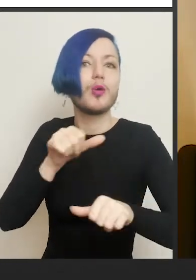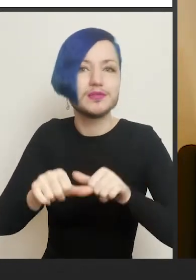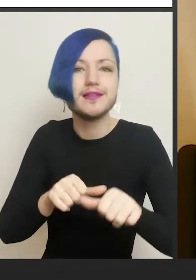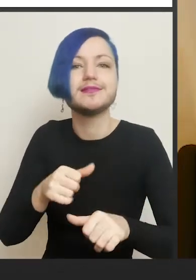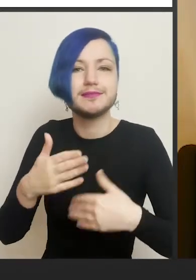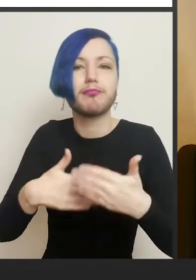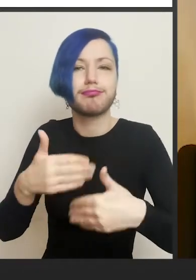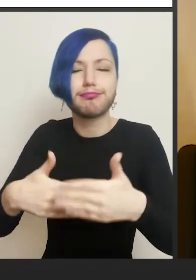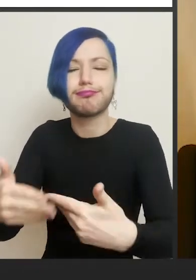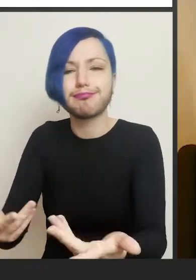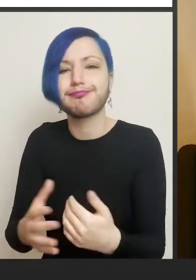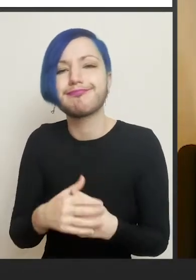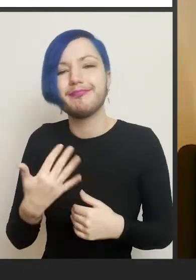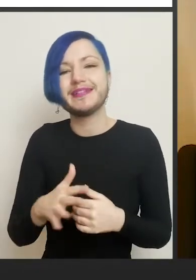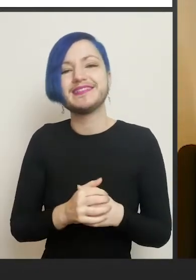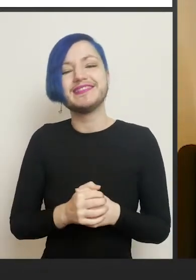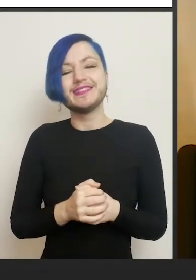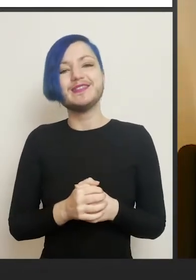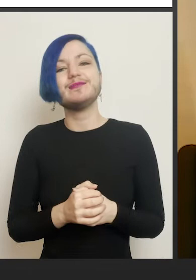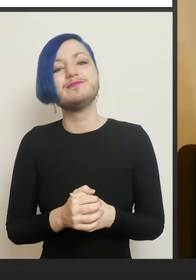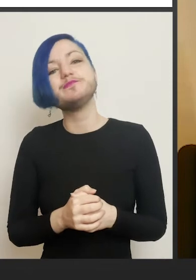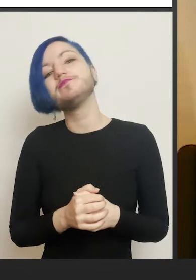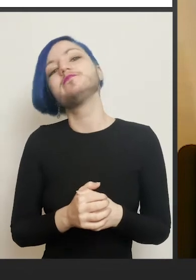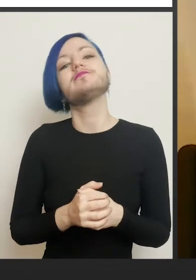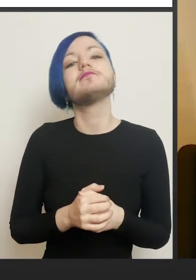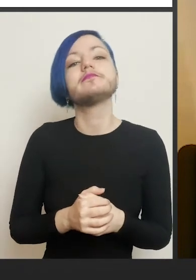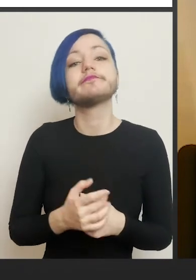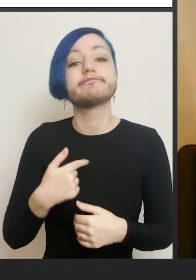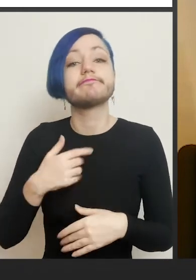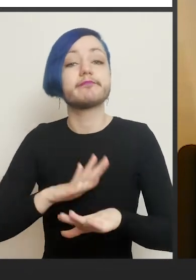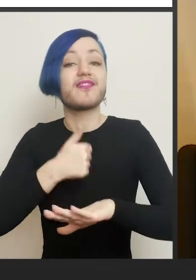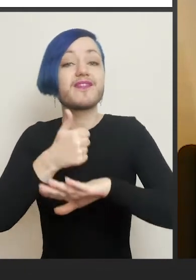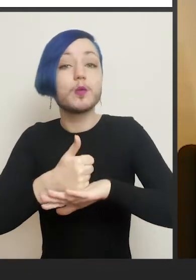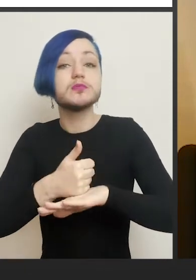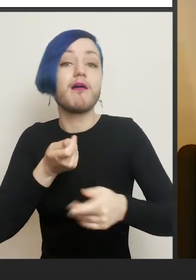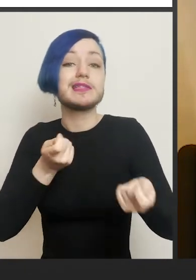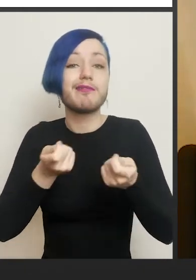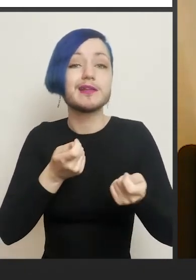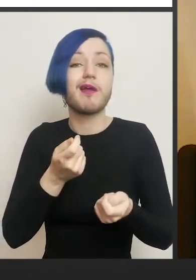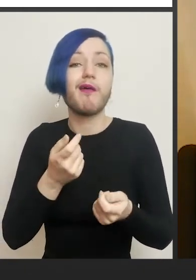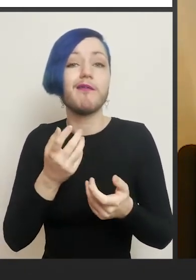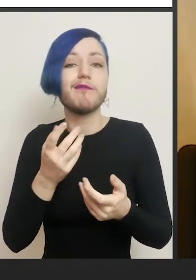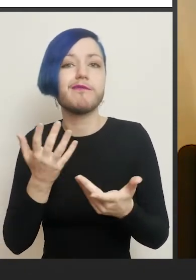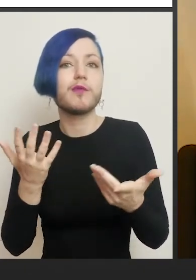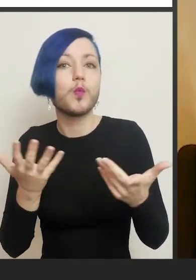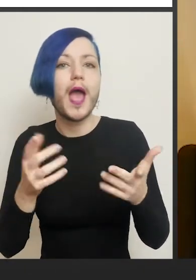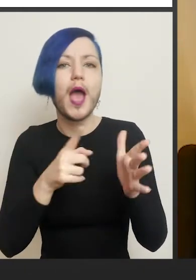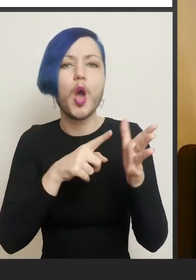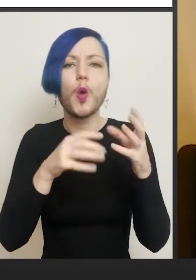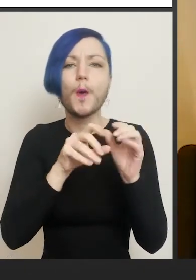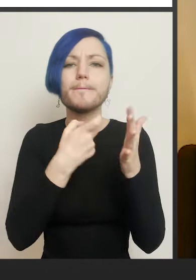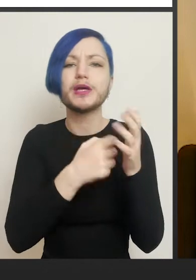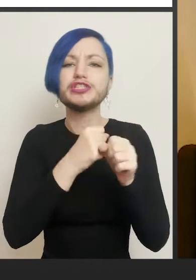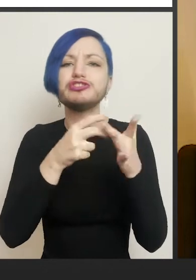process. Um, I um, I'm the founder and director of Aubergine Cafe, which